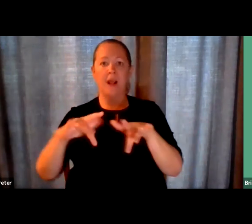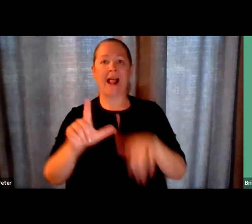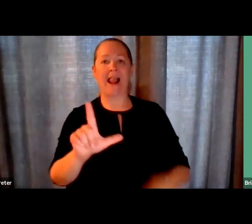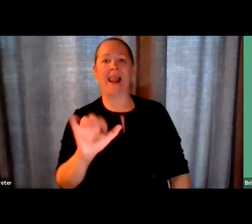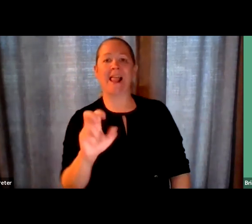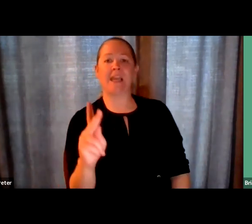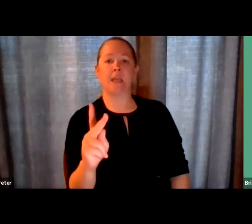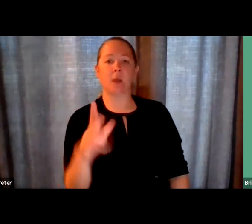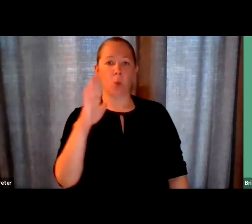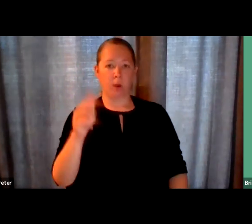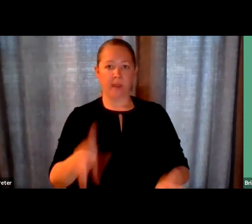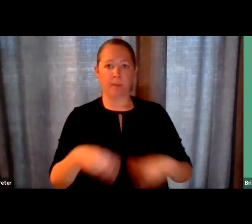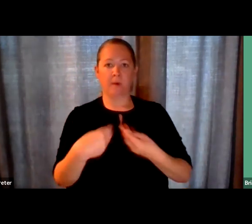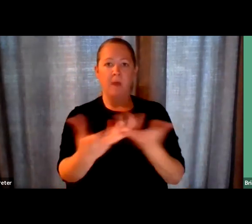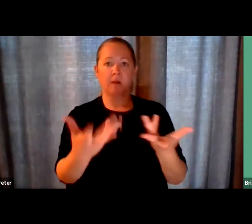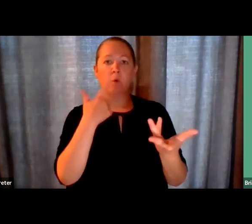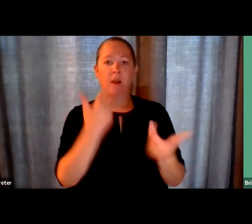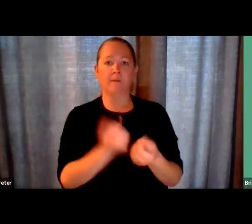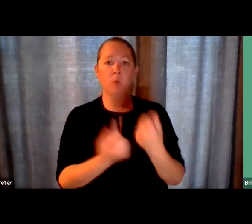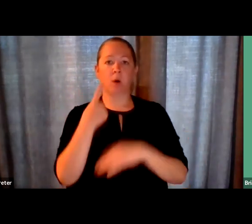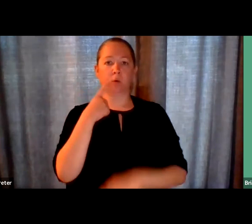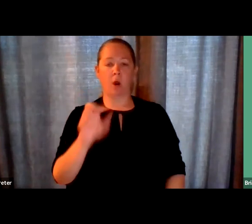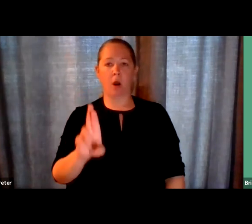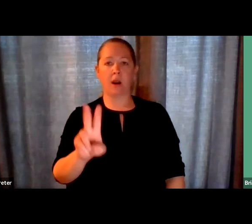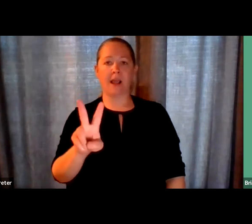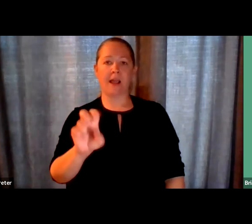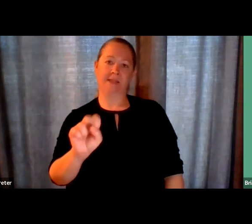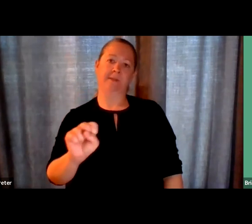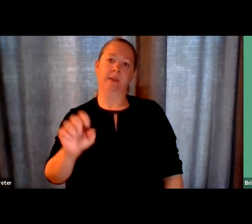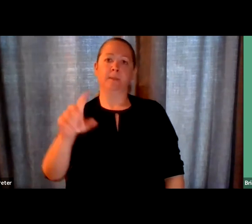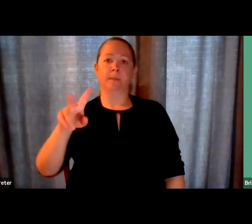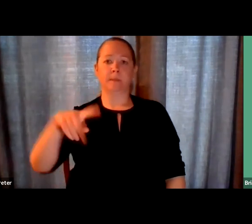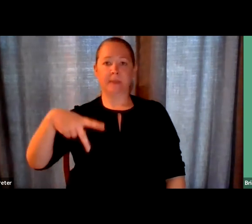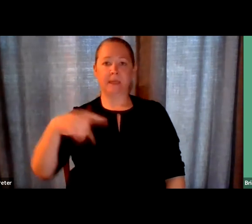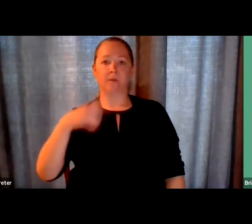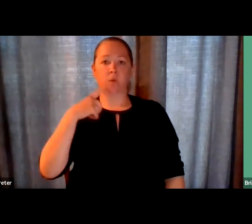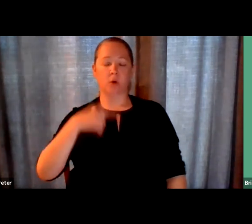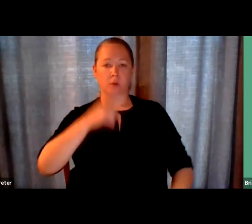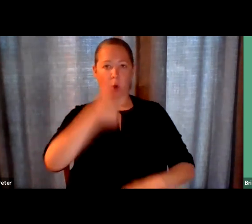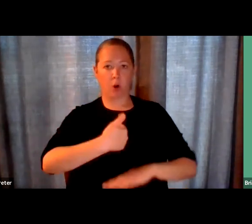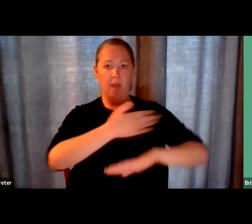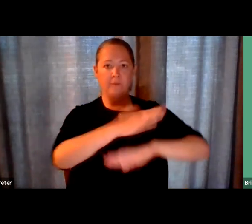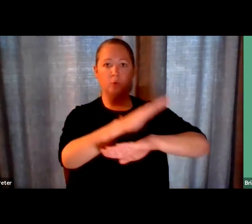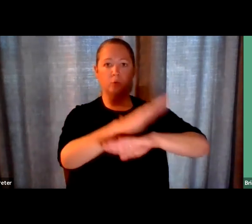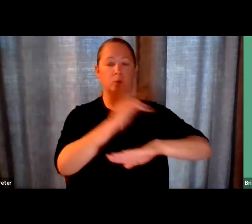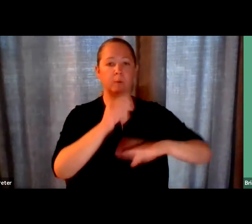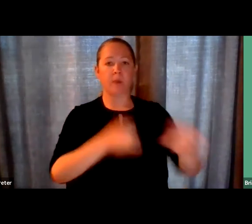to everyone who RSVP'd tomorrow afternoon when we get to get it uploaded to our YouTube channel.